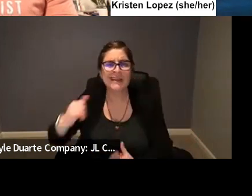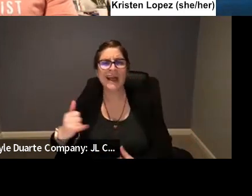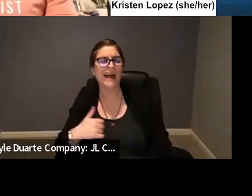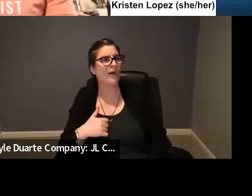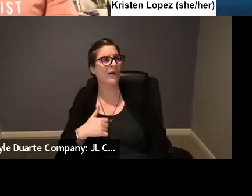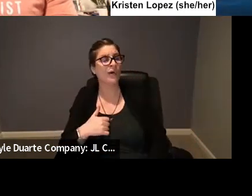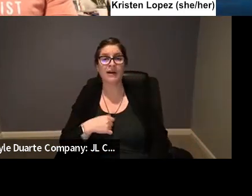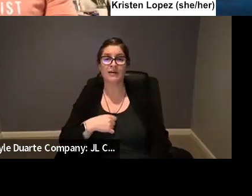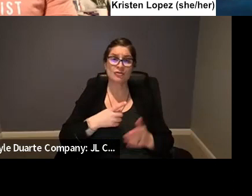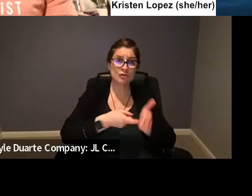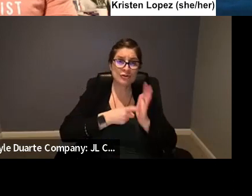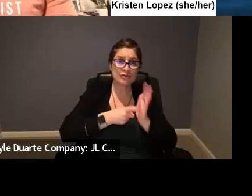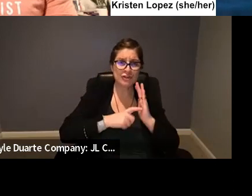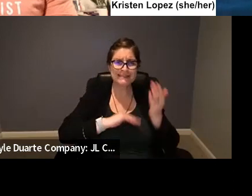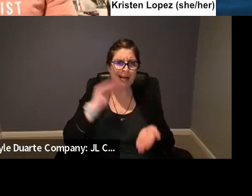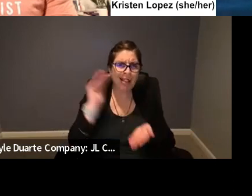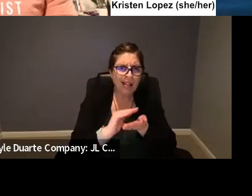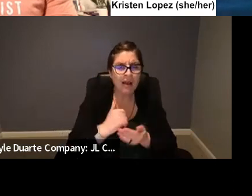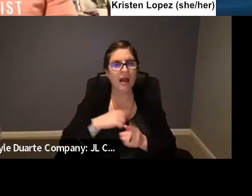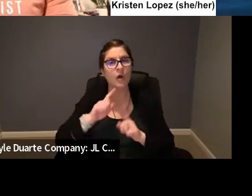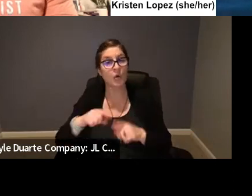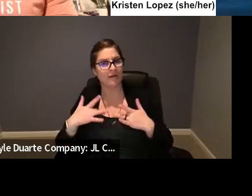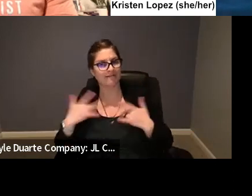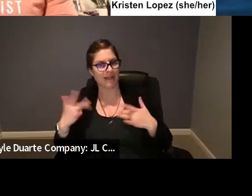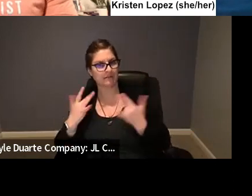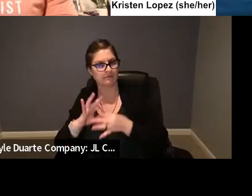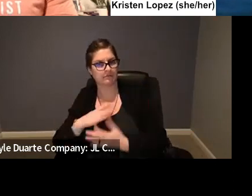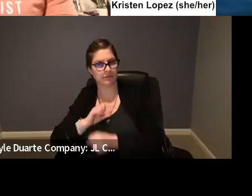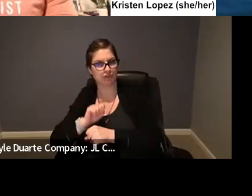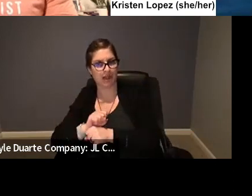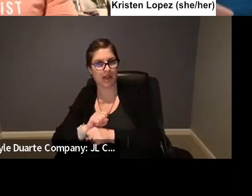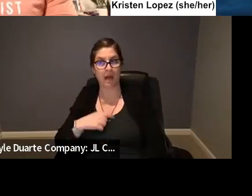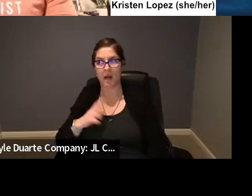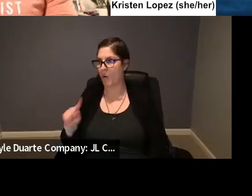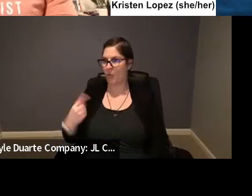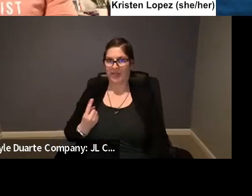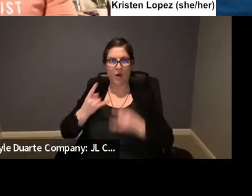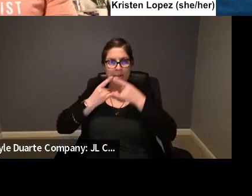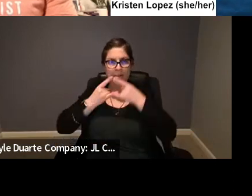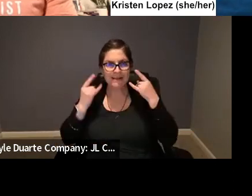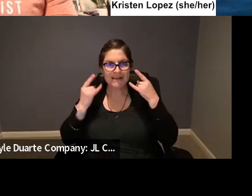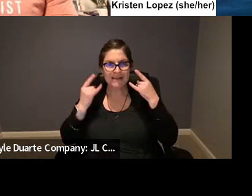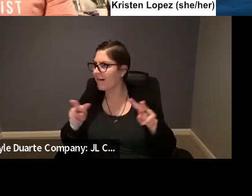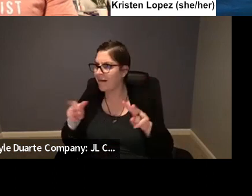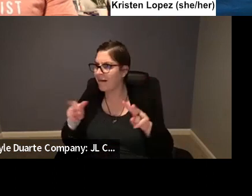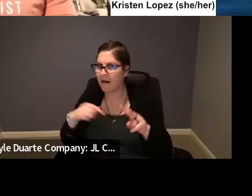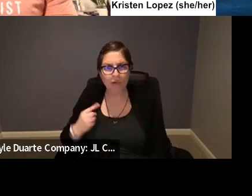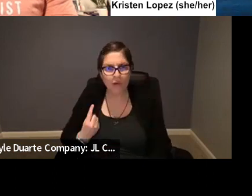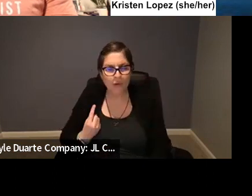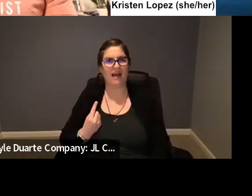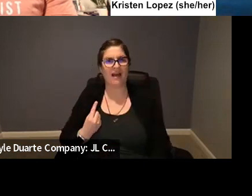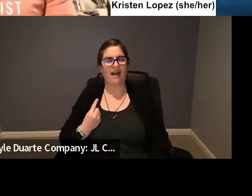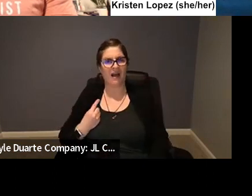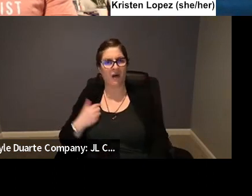events, few events for my job, you know, and I'm the only one with a mask on, the only one who brought a mask, you know. So